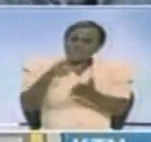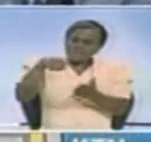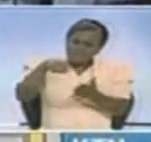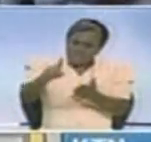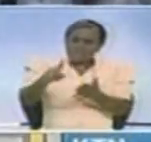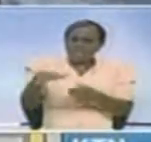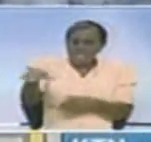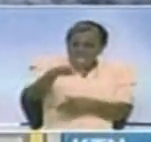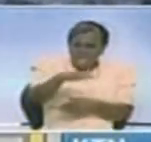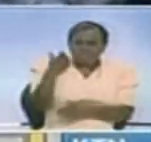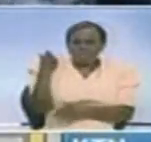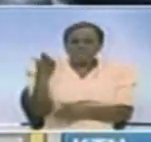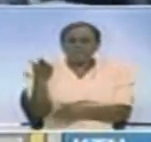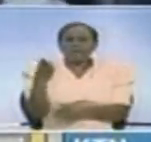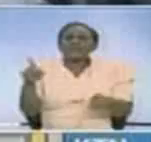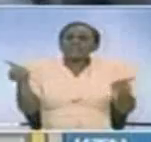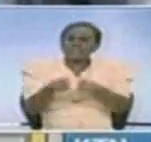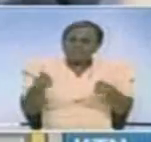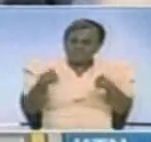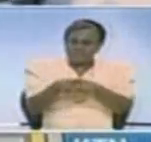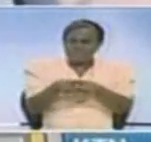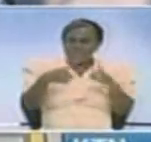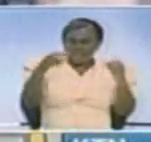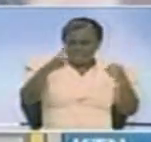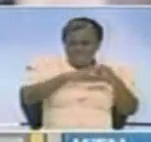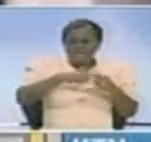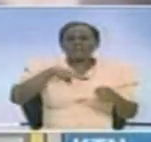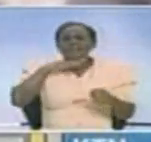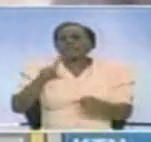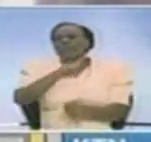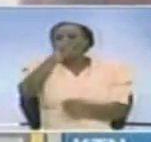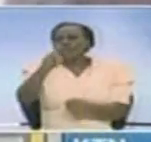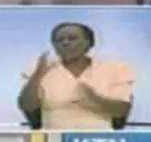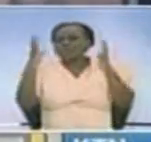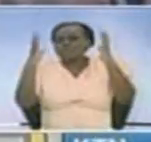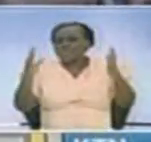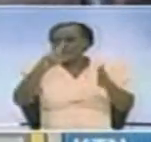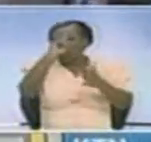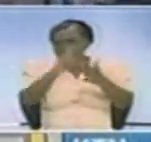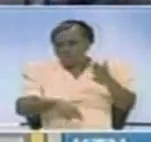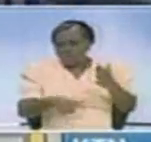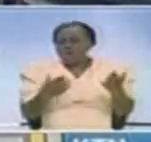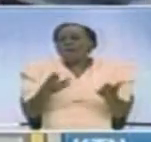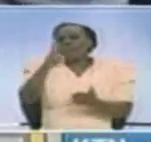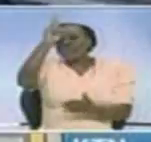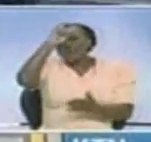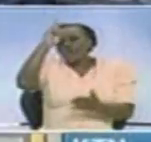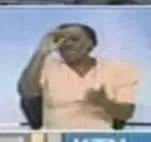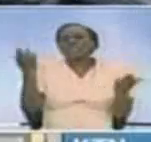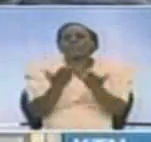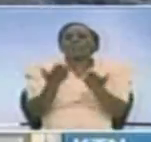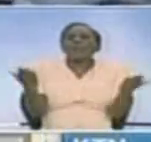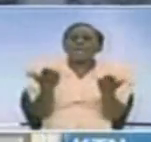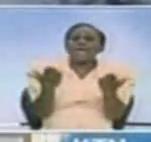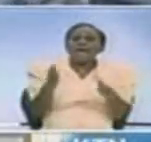the area, hence the 9 additional dead, the real question is, where are the police we saw on